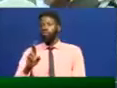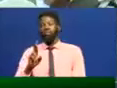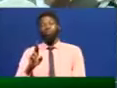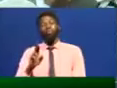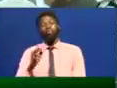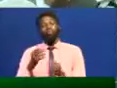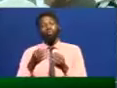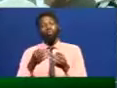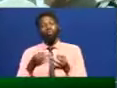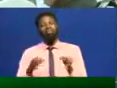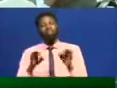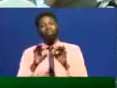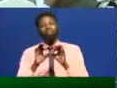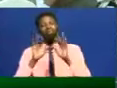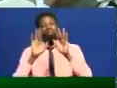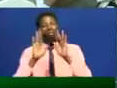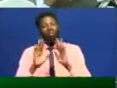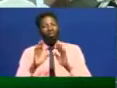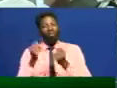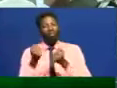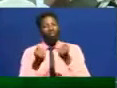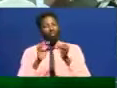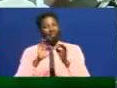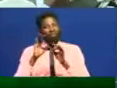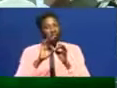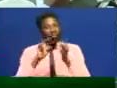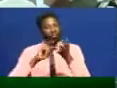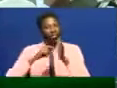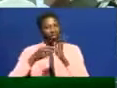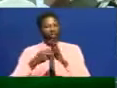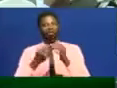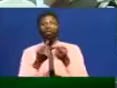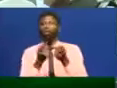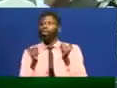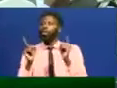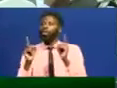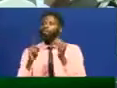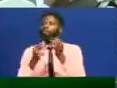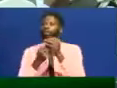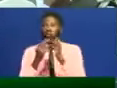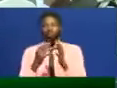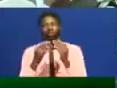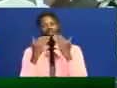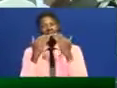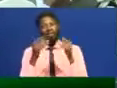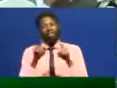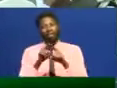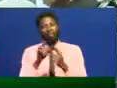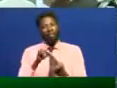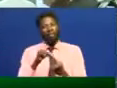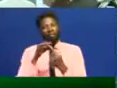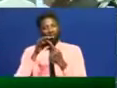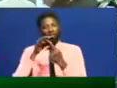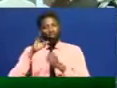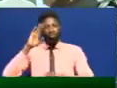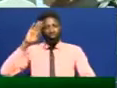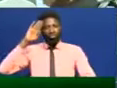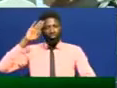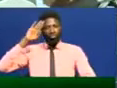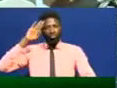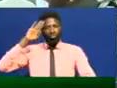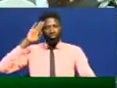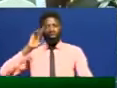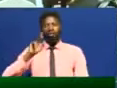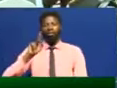corporates, tunawashukuru sana, and on top of that pile, a special salute to the Kenya Broadcasting